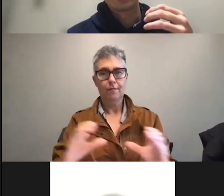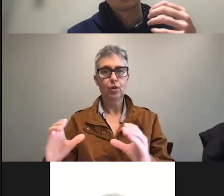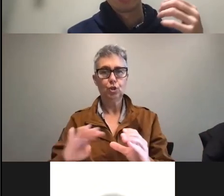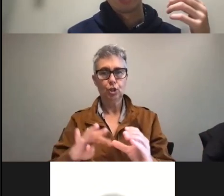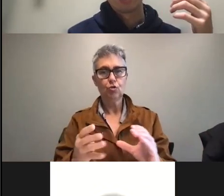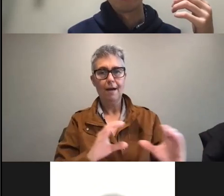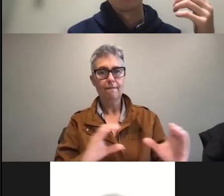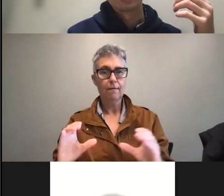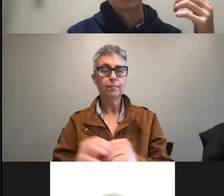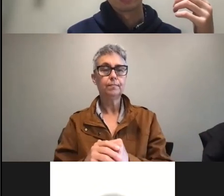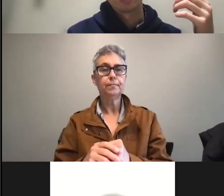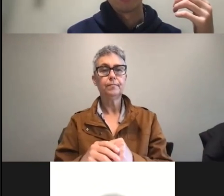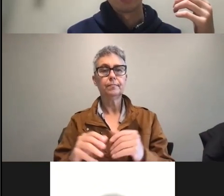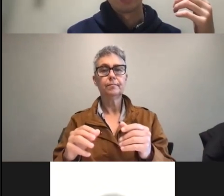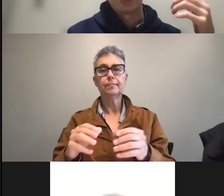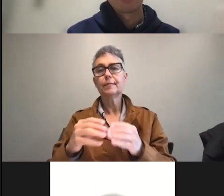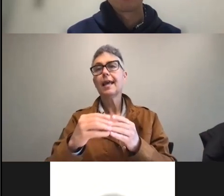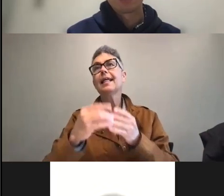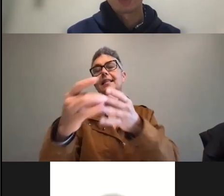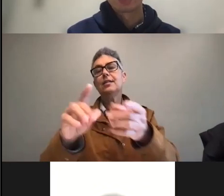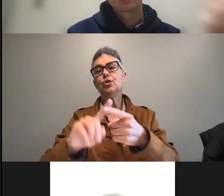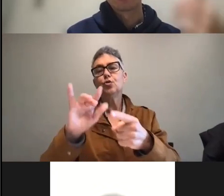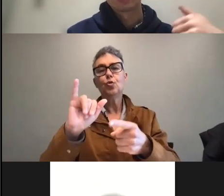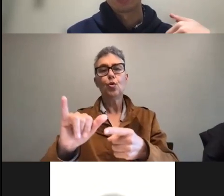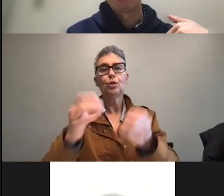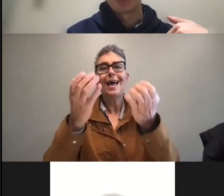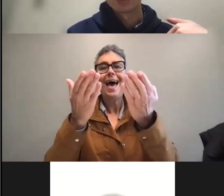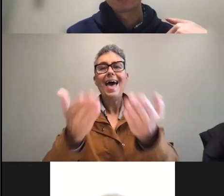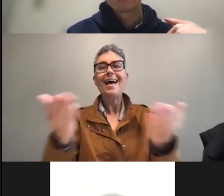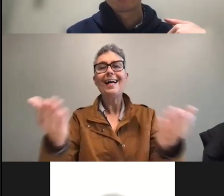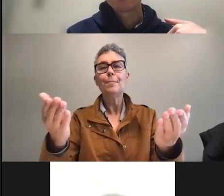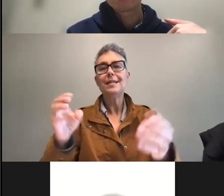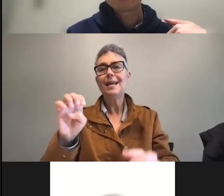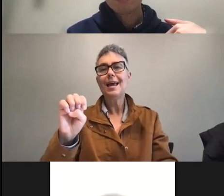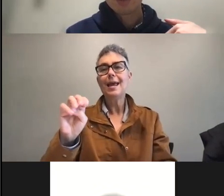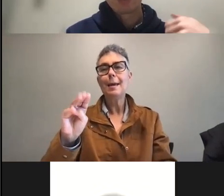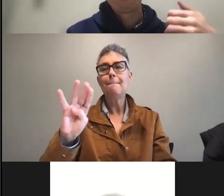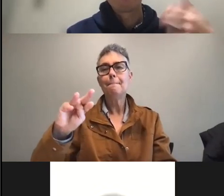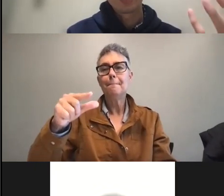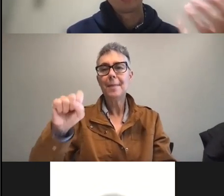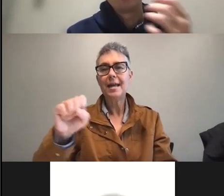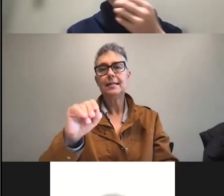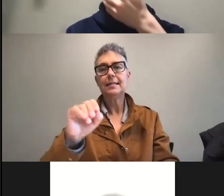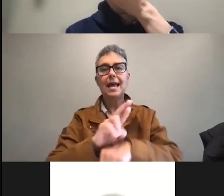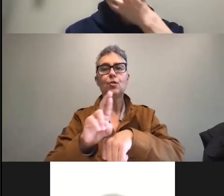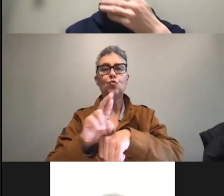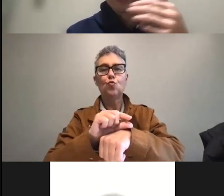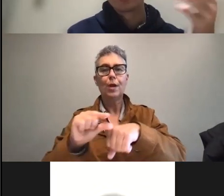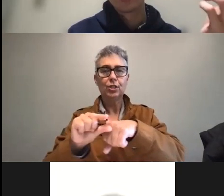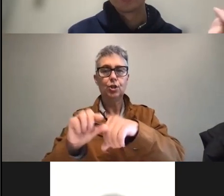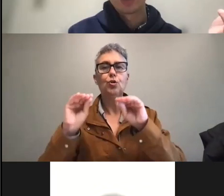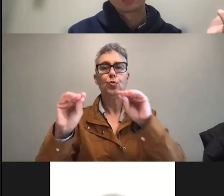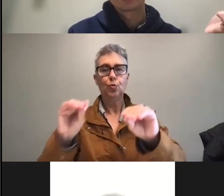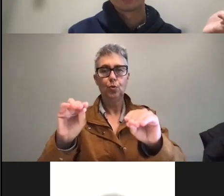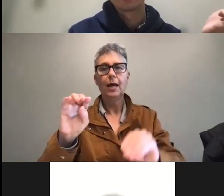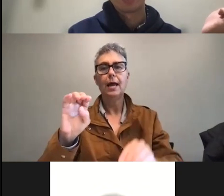you get these atom embeddings and the residue embeddings. And from there, what we need to